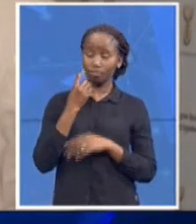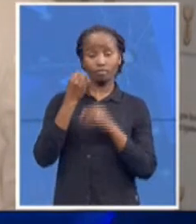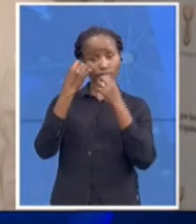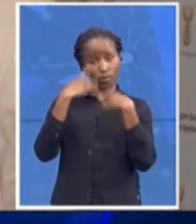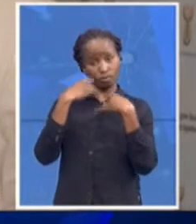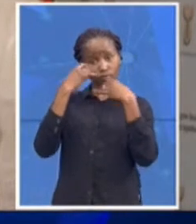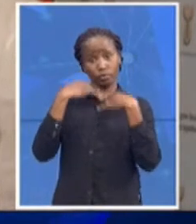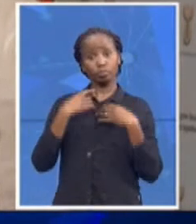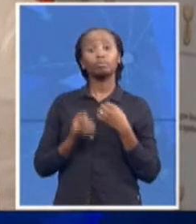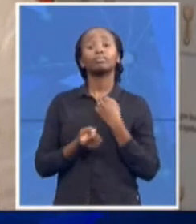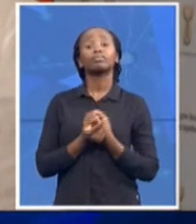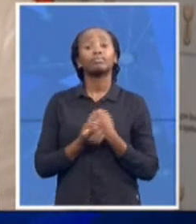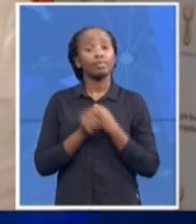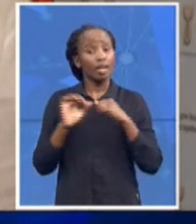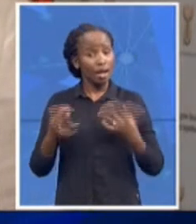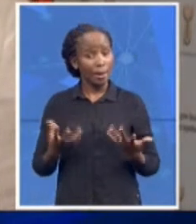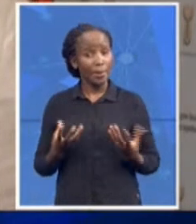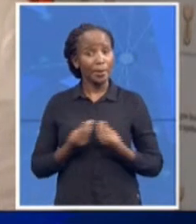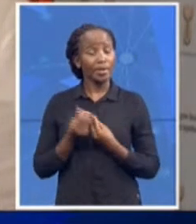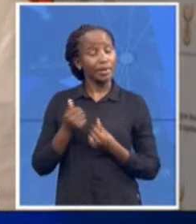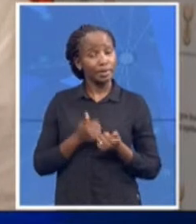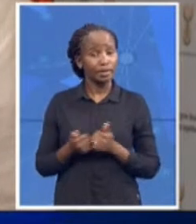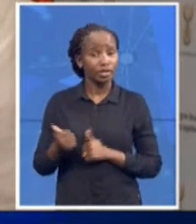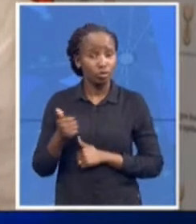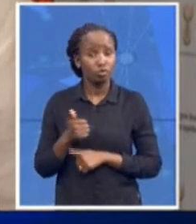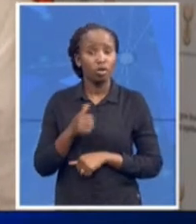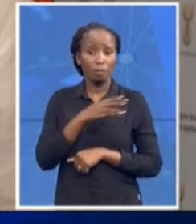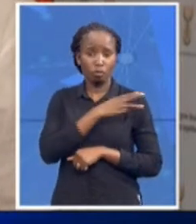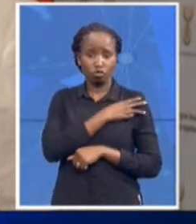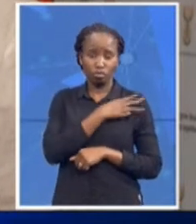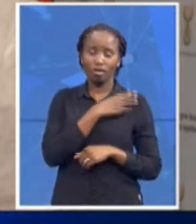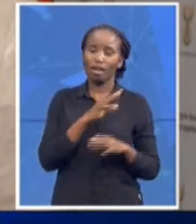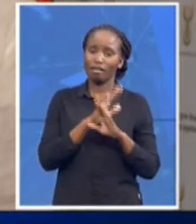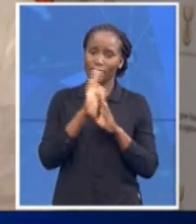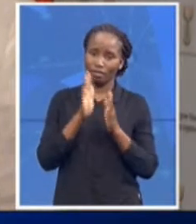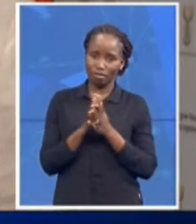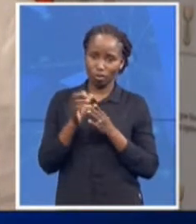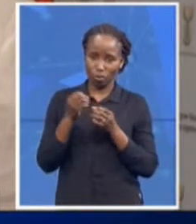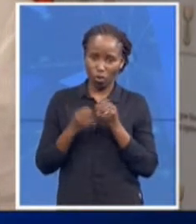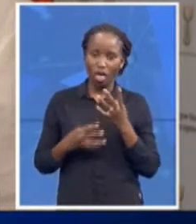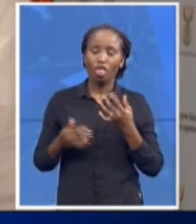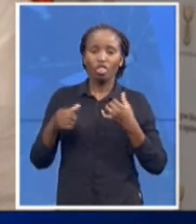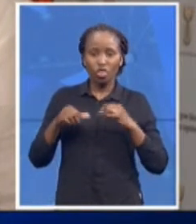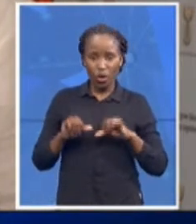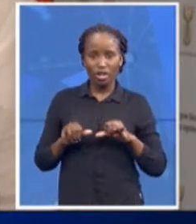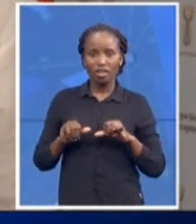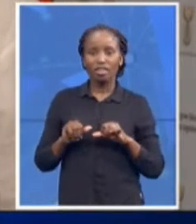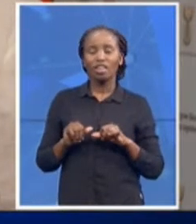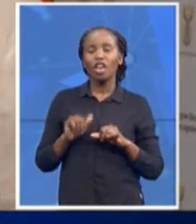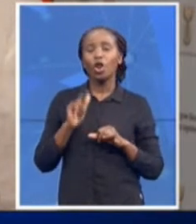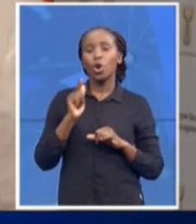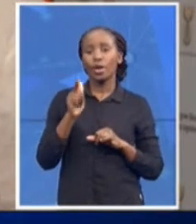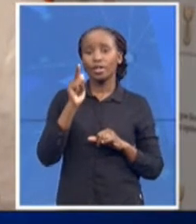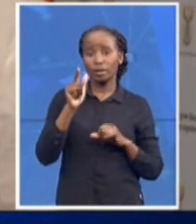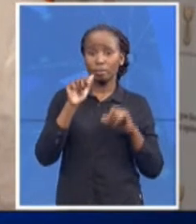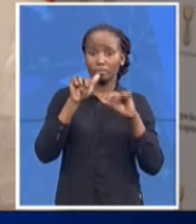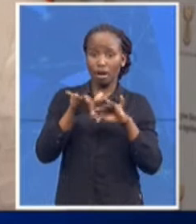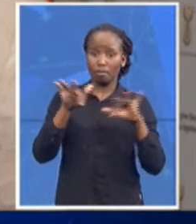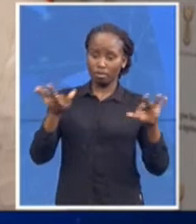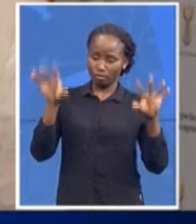else, and in turn we will be informing the public about what is happening until